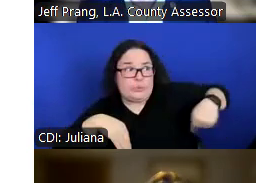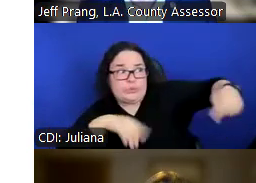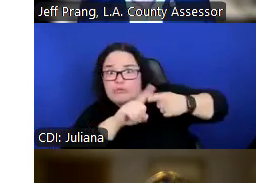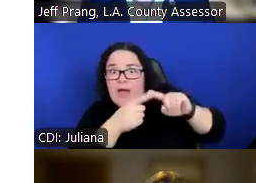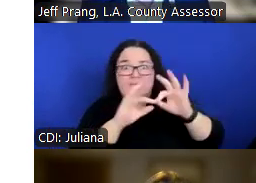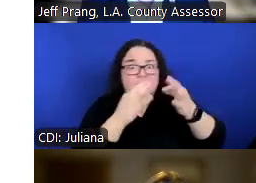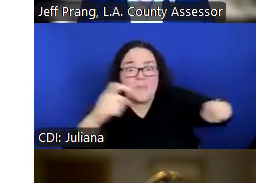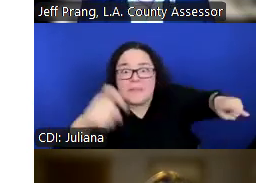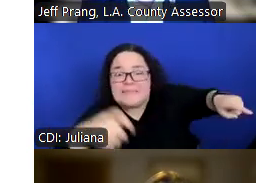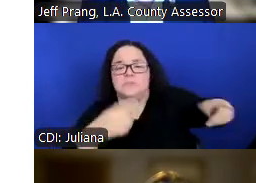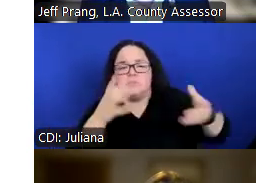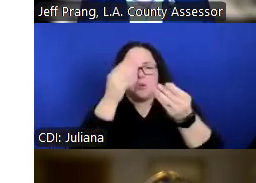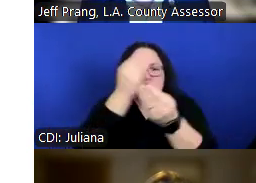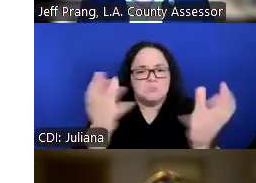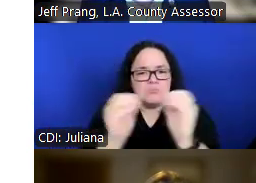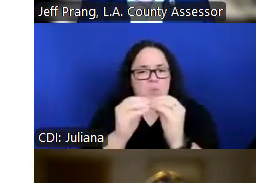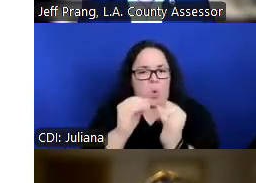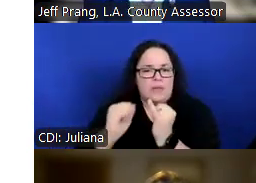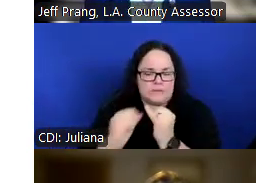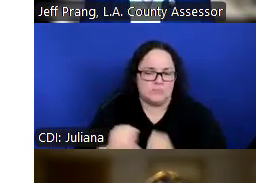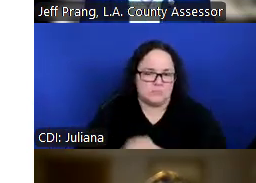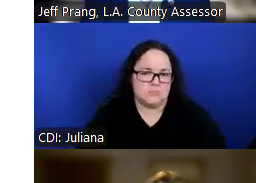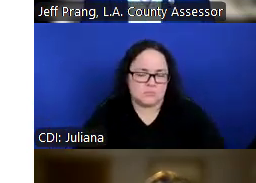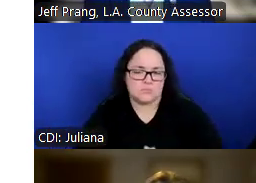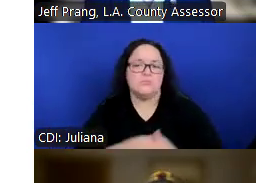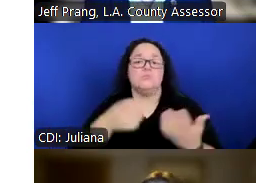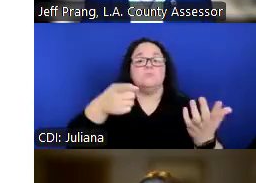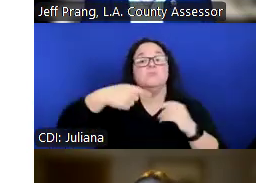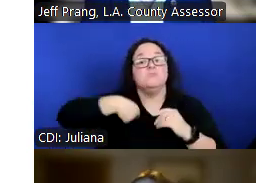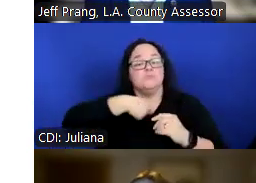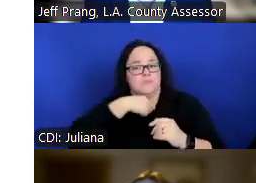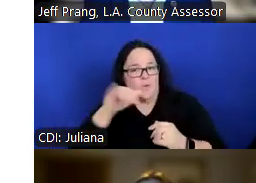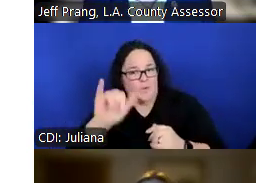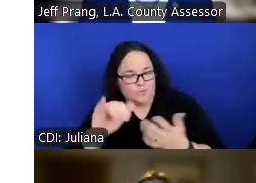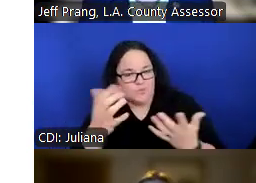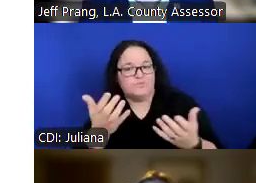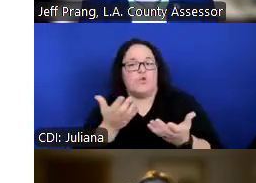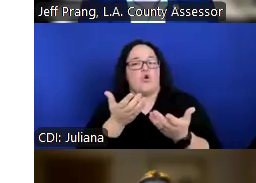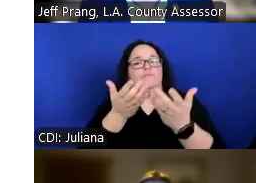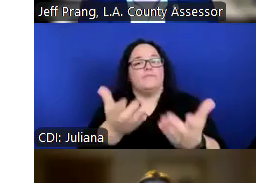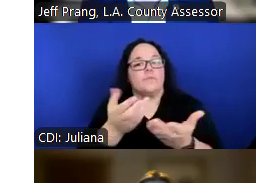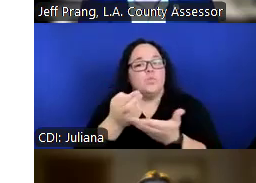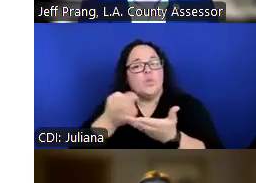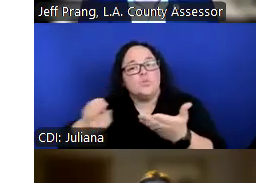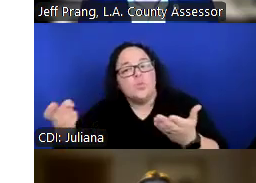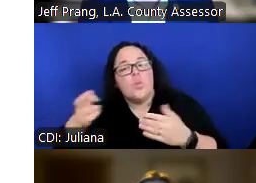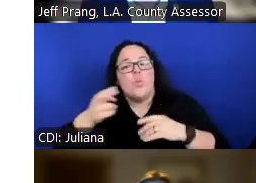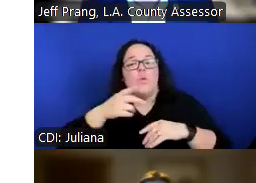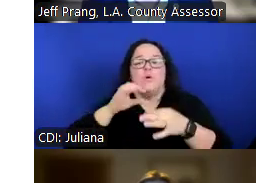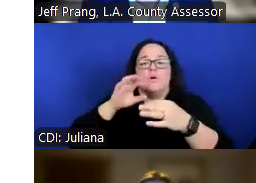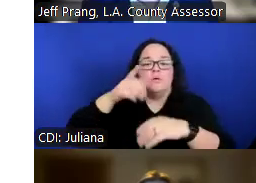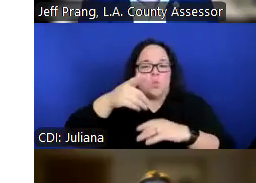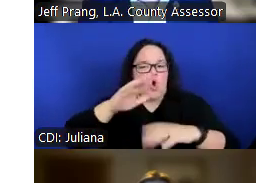We also have resources available on our website. You can subscribe to our